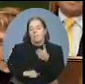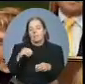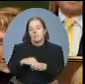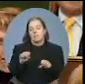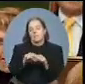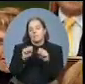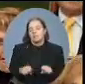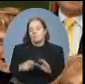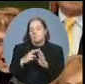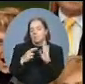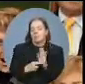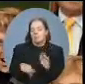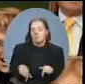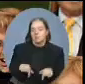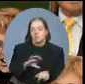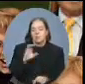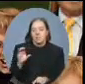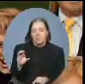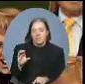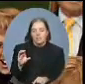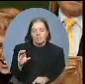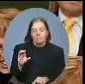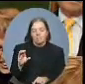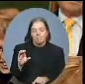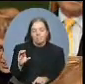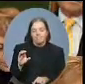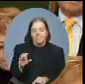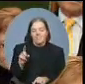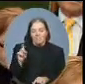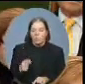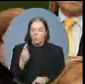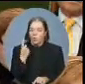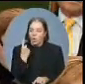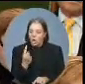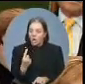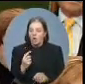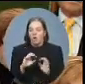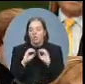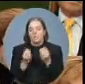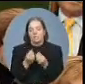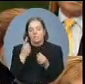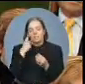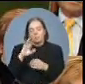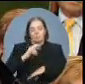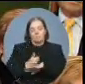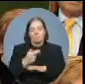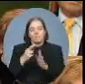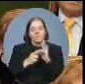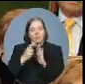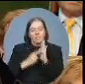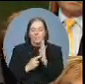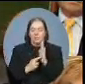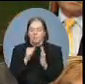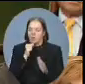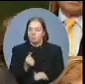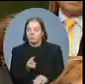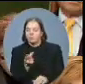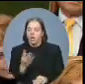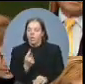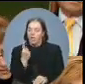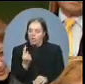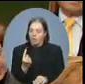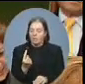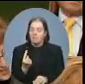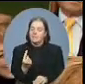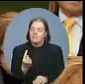Canada, and that is the absence of a national securities regulator. And this is not an academic subject. This matters to seniors, to